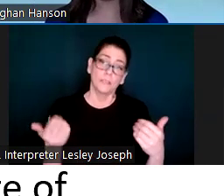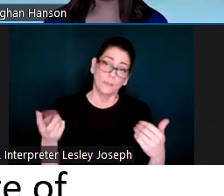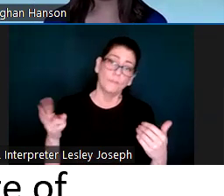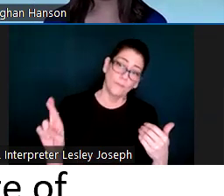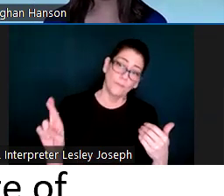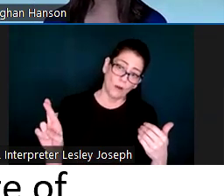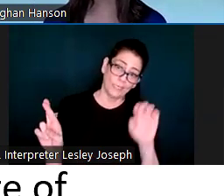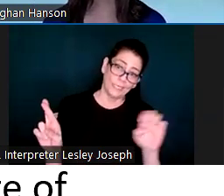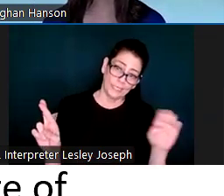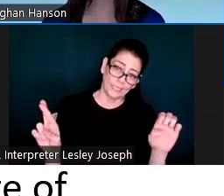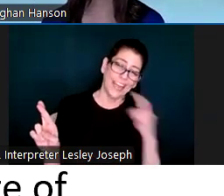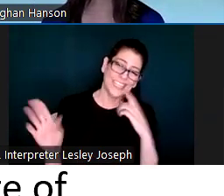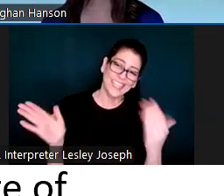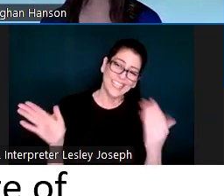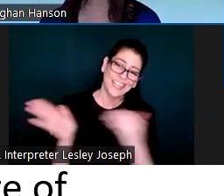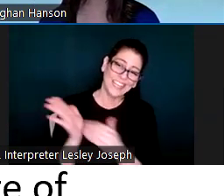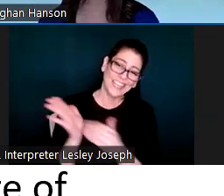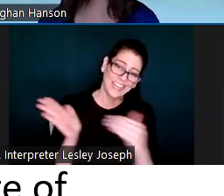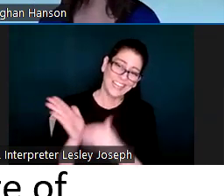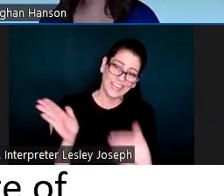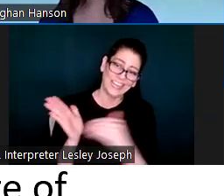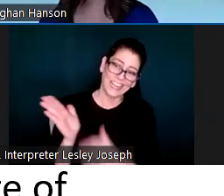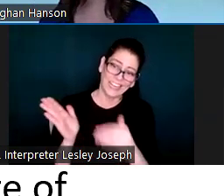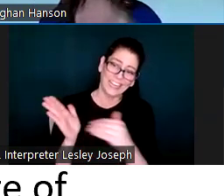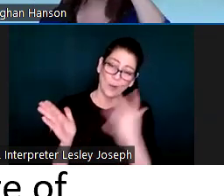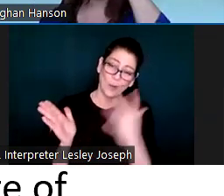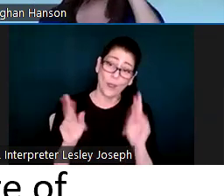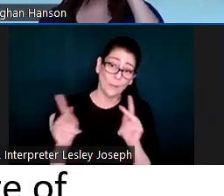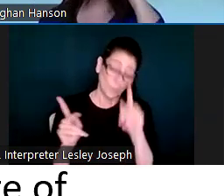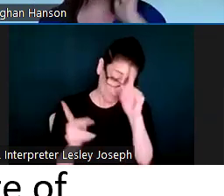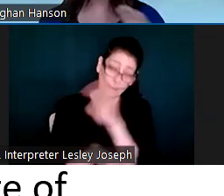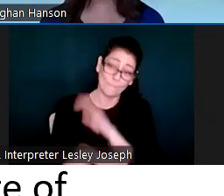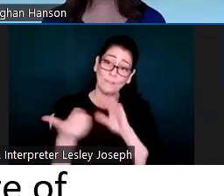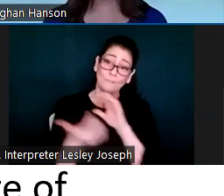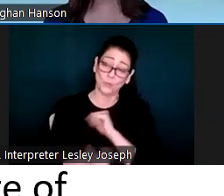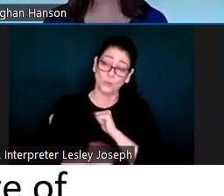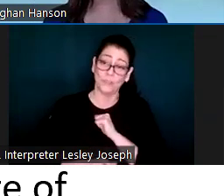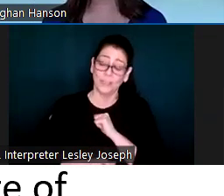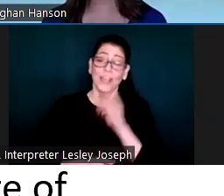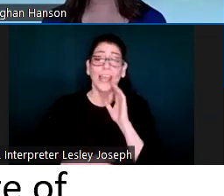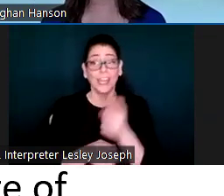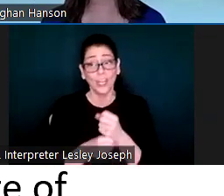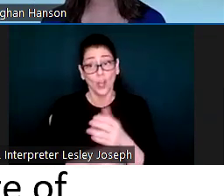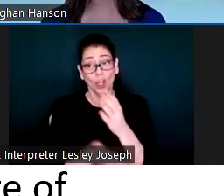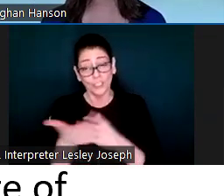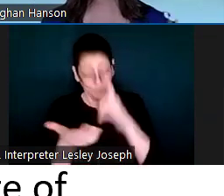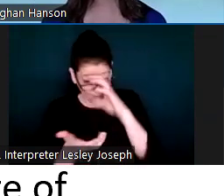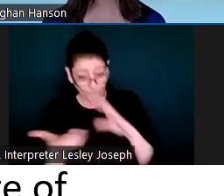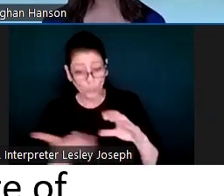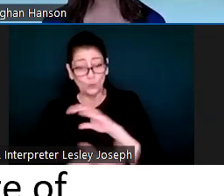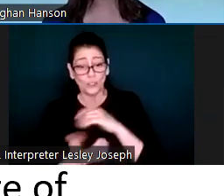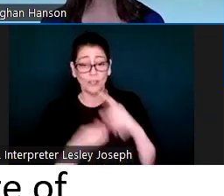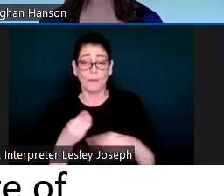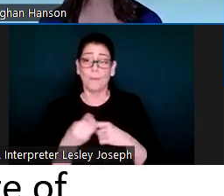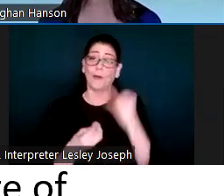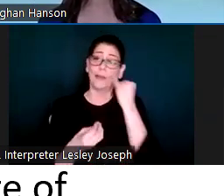repeat that in my presentations because it is something people get a little confused about and causes a little bit of confusion around whether people